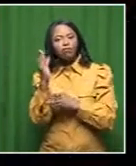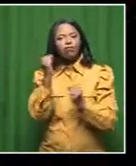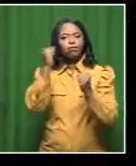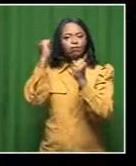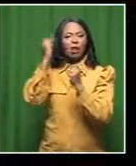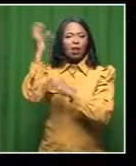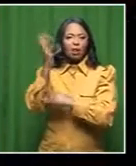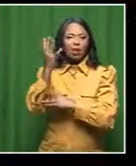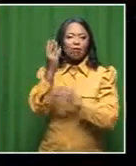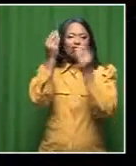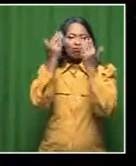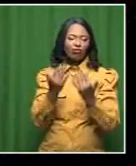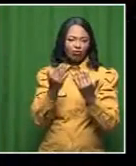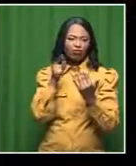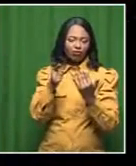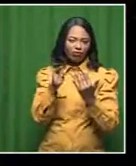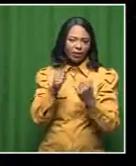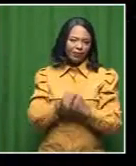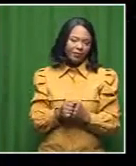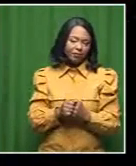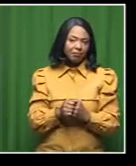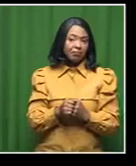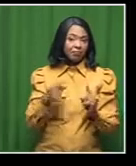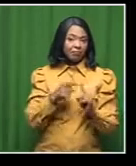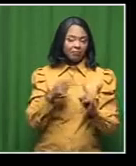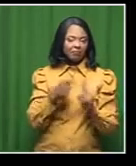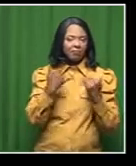policy statement that Minister Ido Enoch Odongwana will be